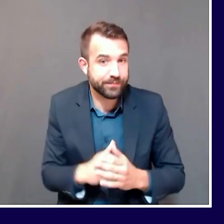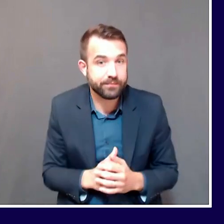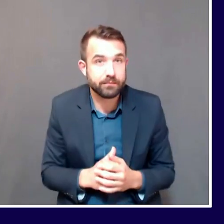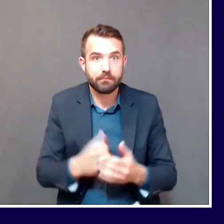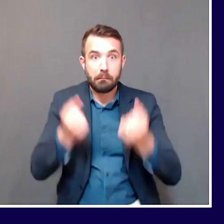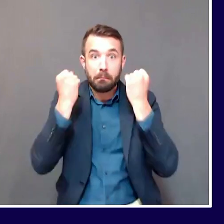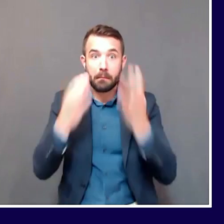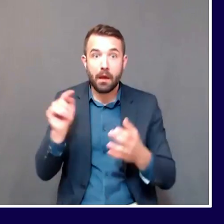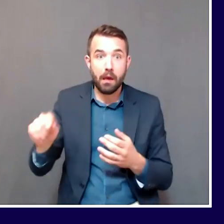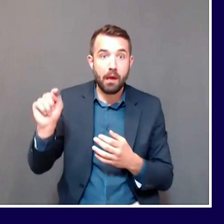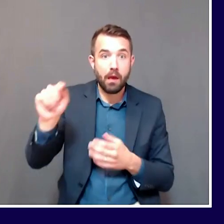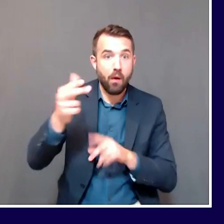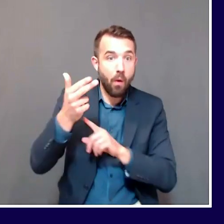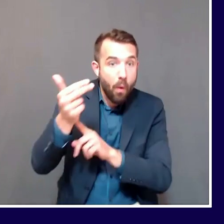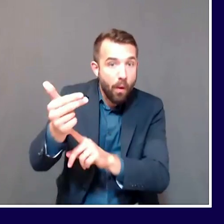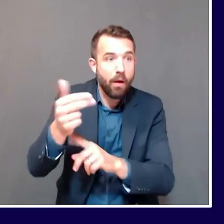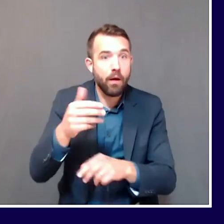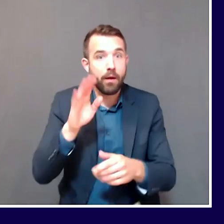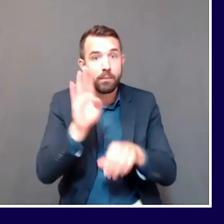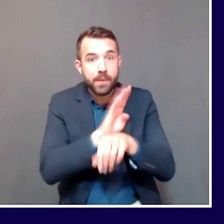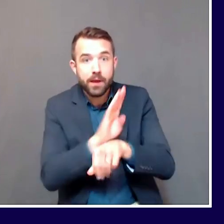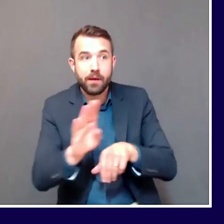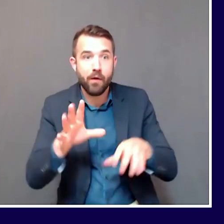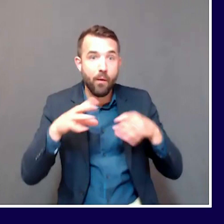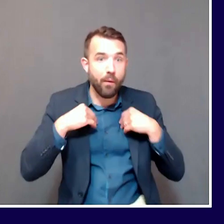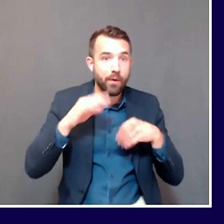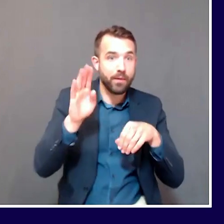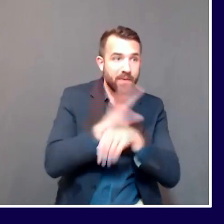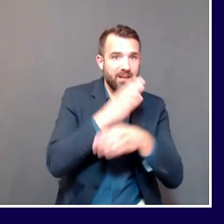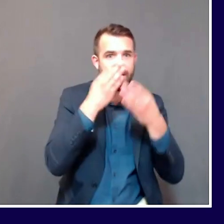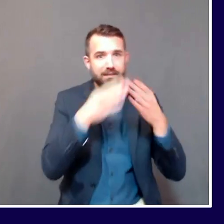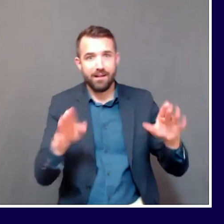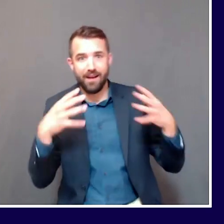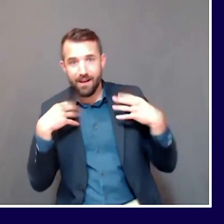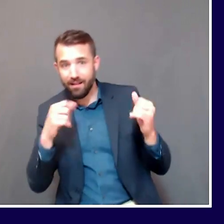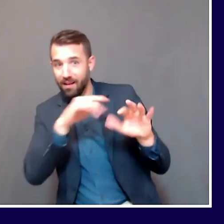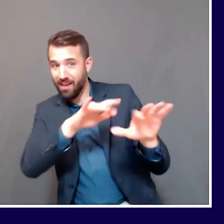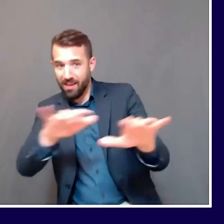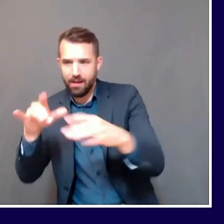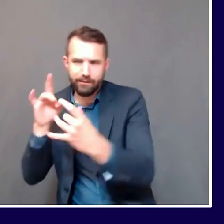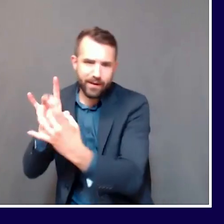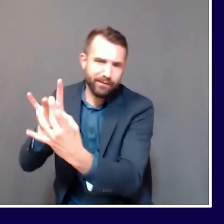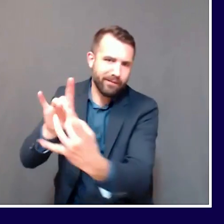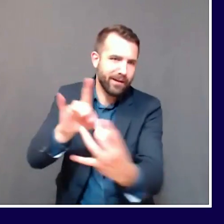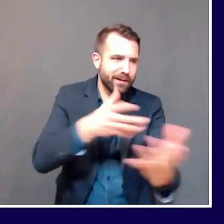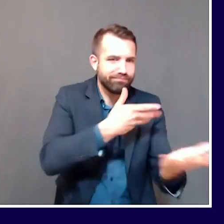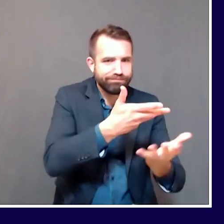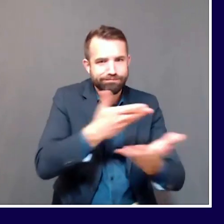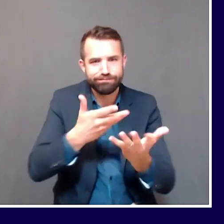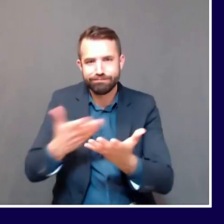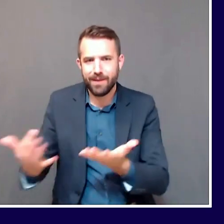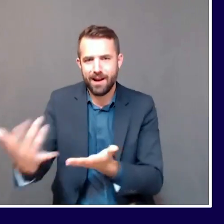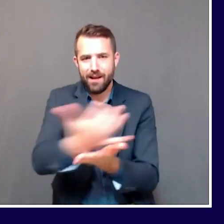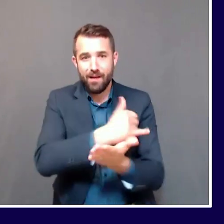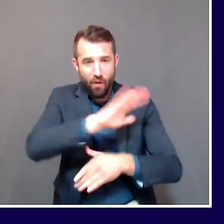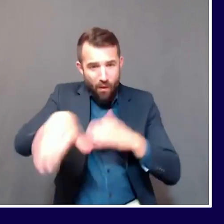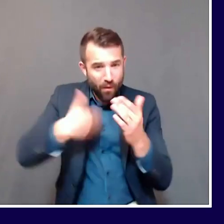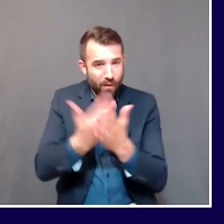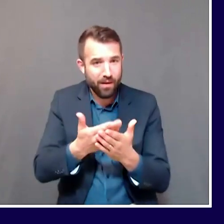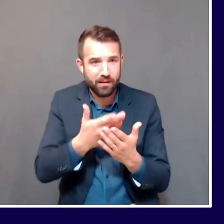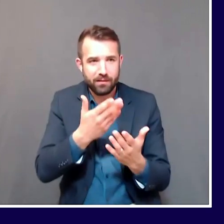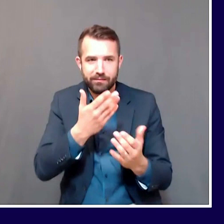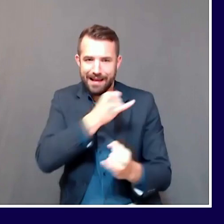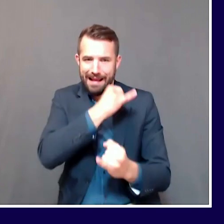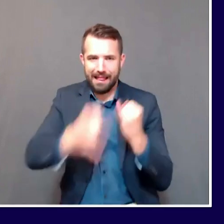owners, communities, and public health experts. We will review that feedback and work to incorporate it into the final plan. We plan to